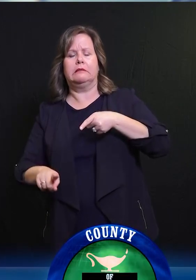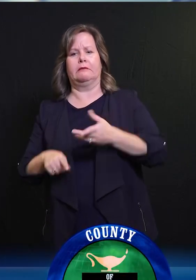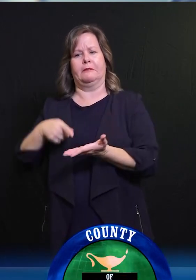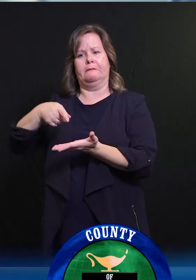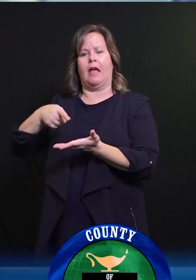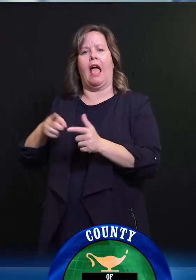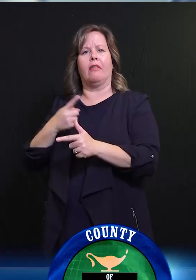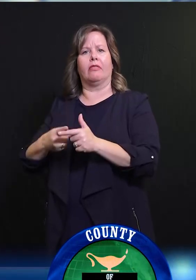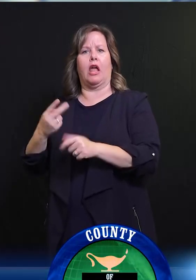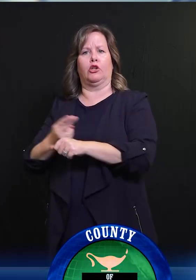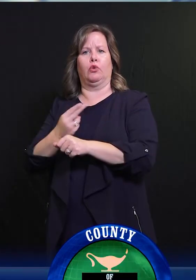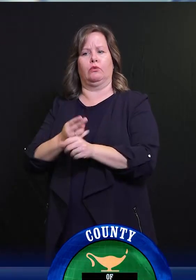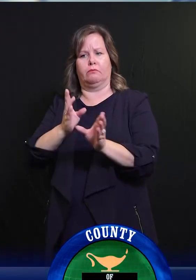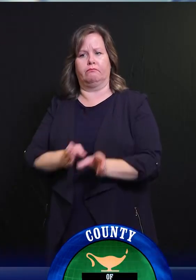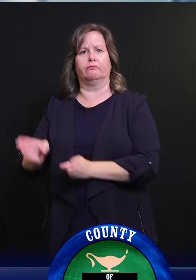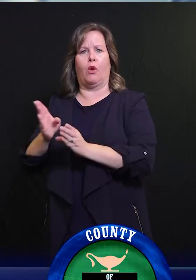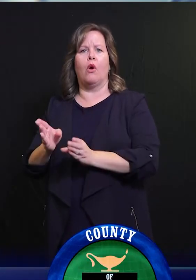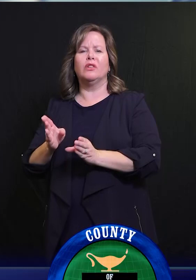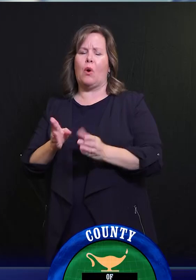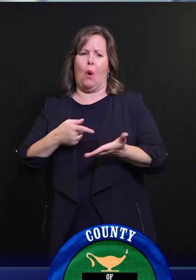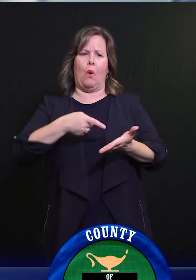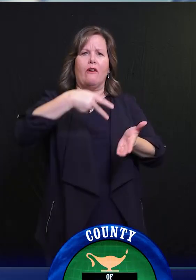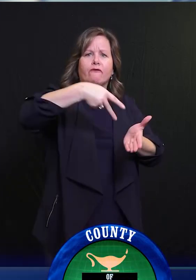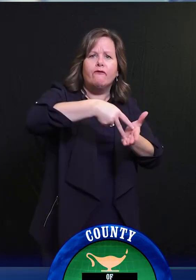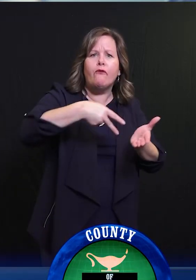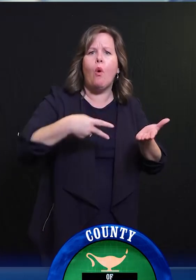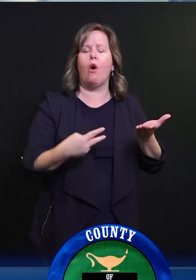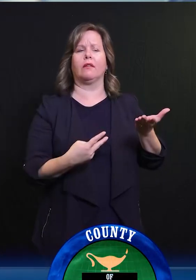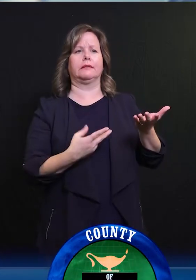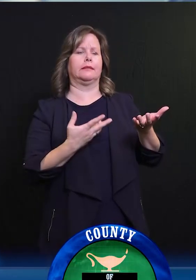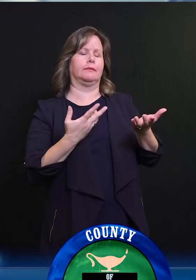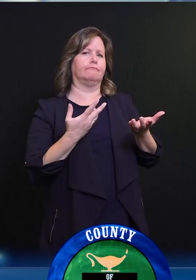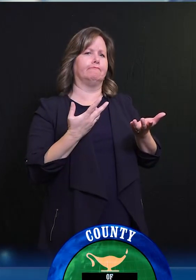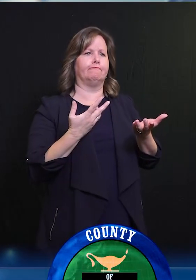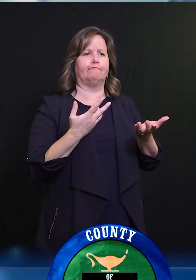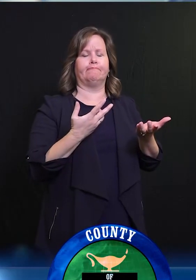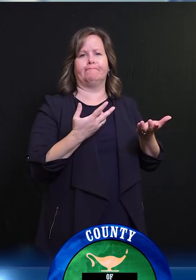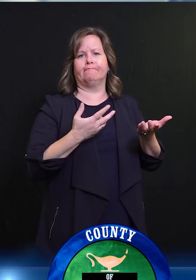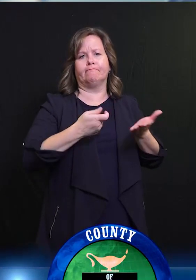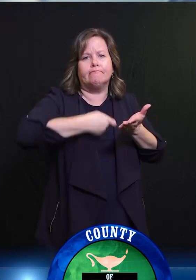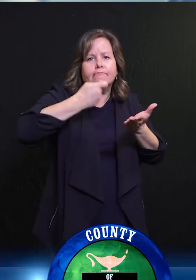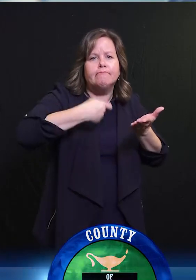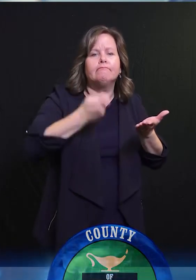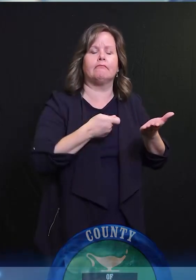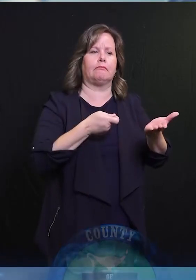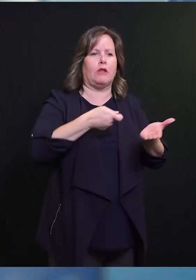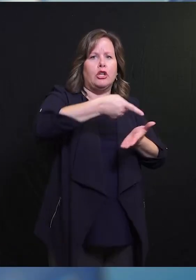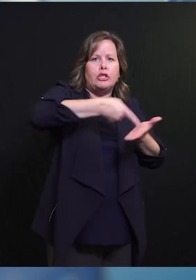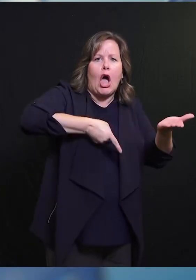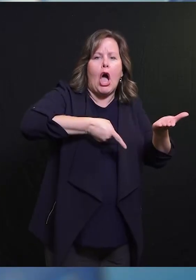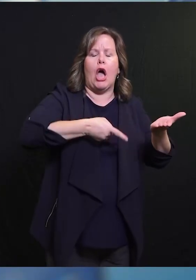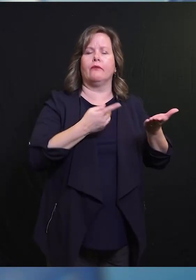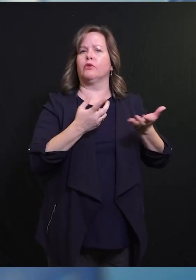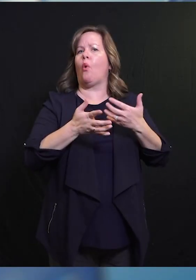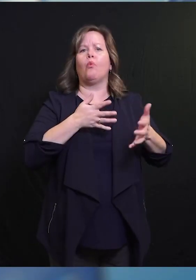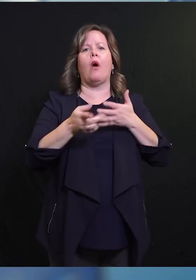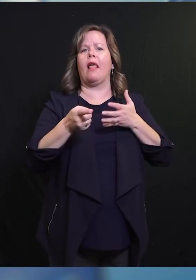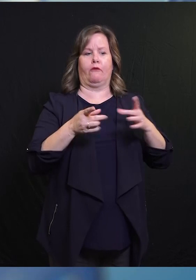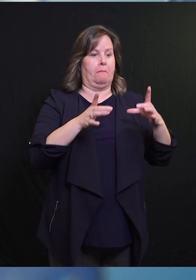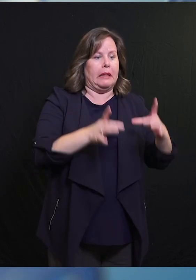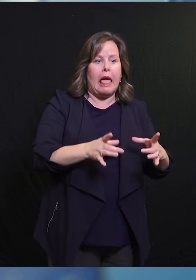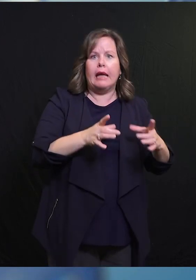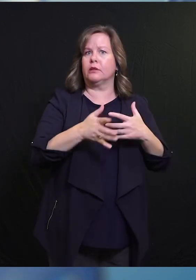tongs, knives, forks, plates, any of the things that we're using, our hands, touching and preparing raw